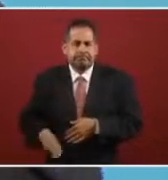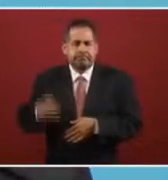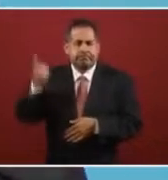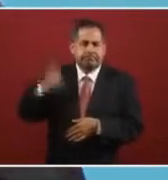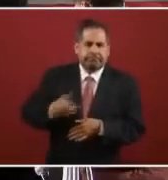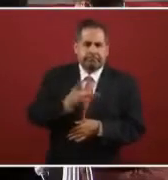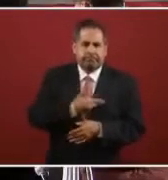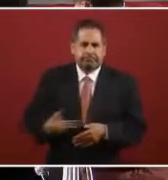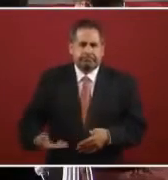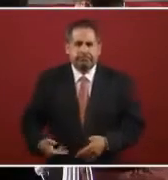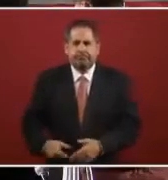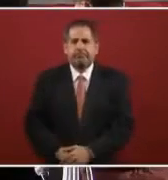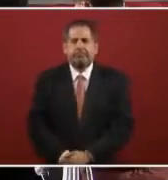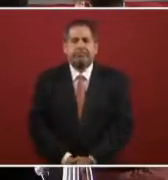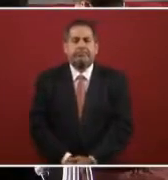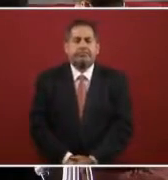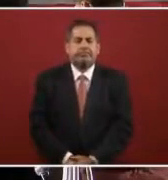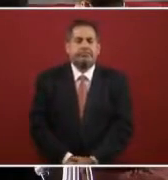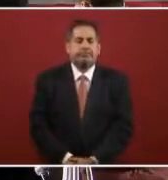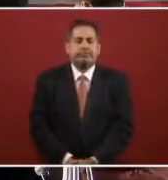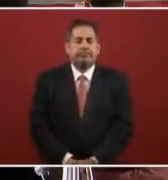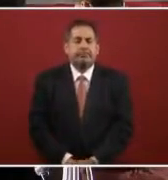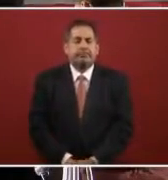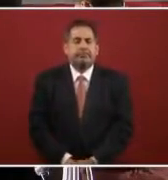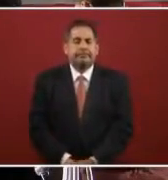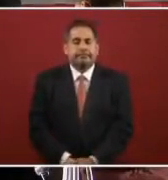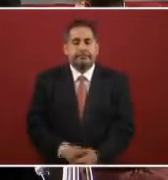into usable funds for the people.